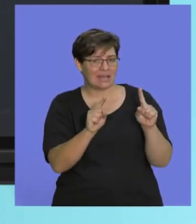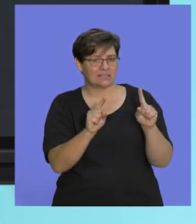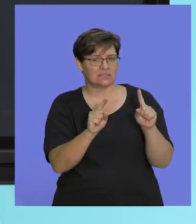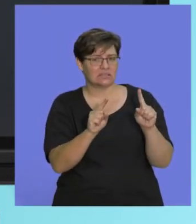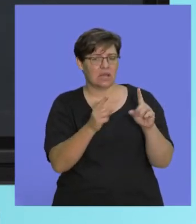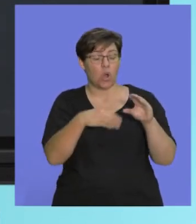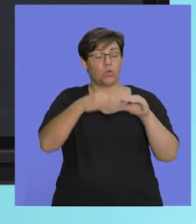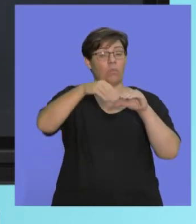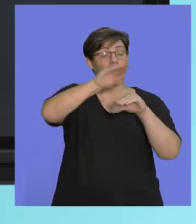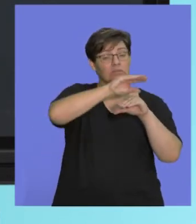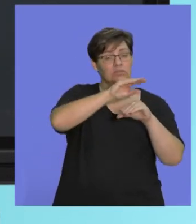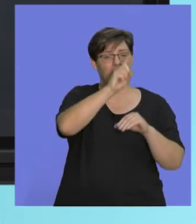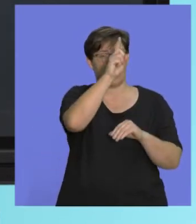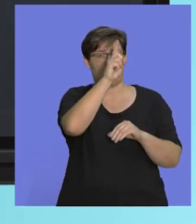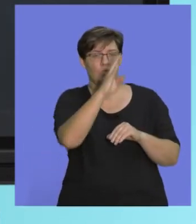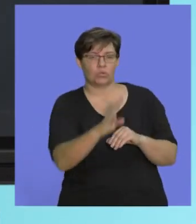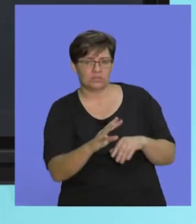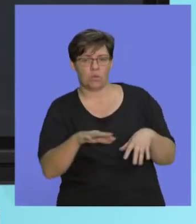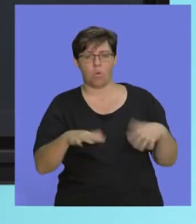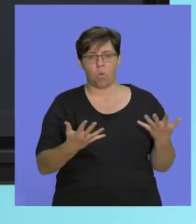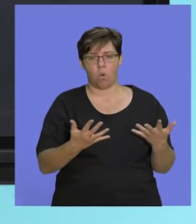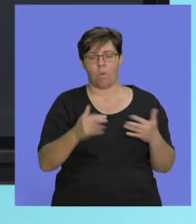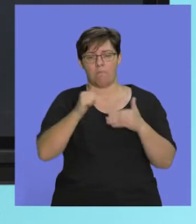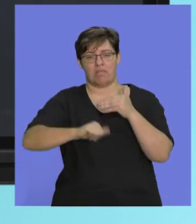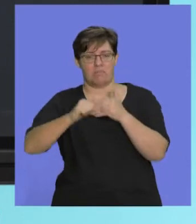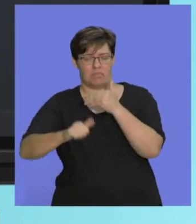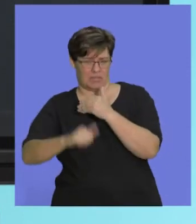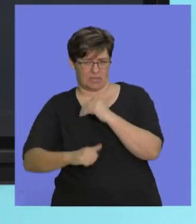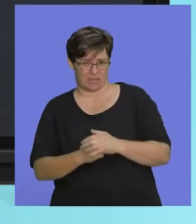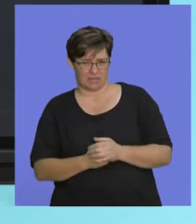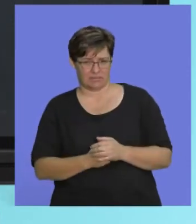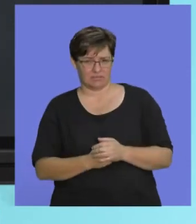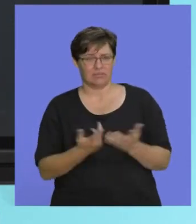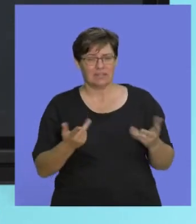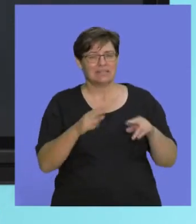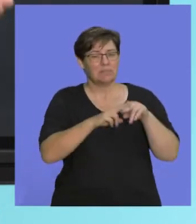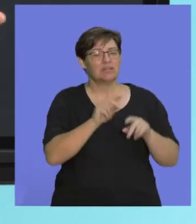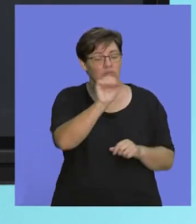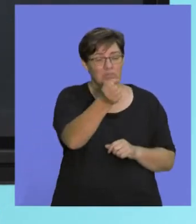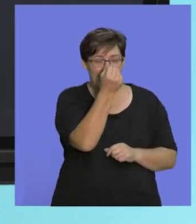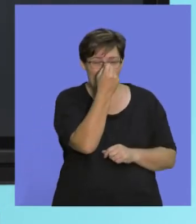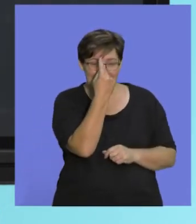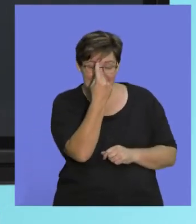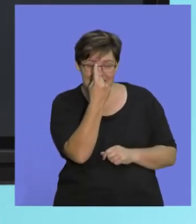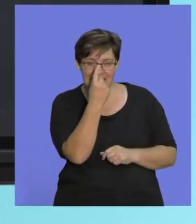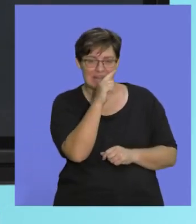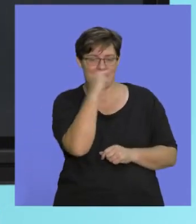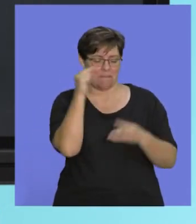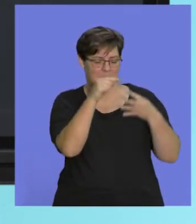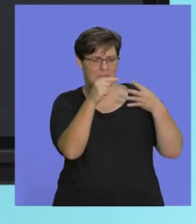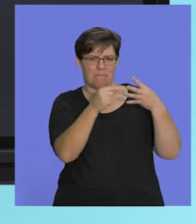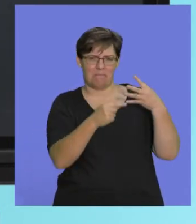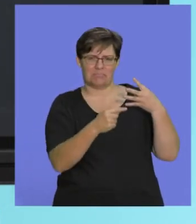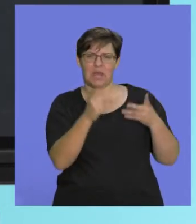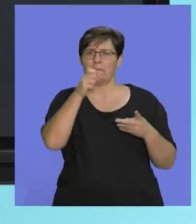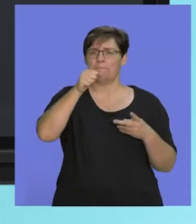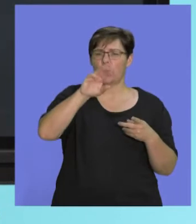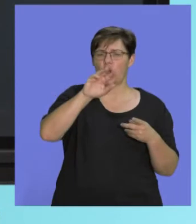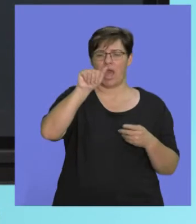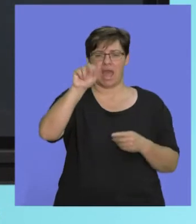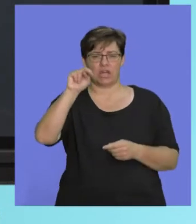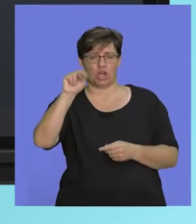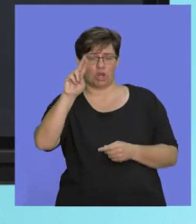two terms their names to say, if they give it to you as just 5% per annum, what do we call that?